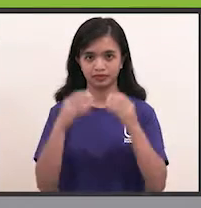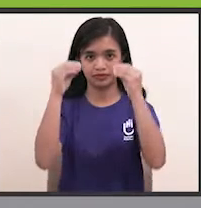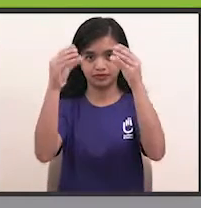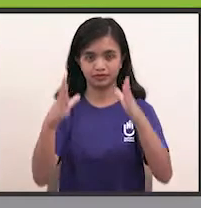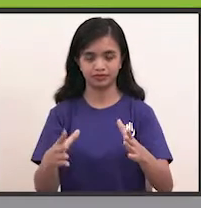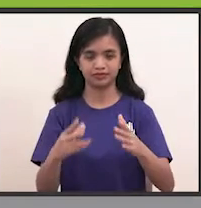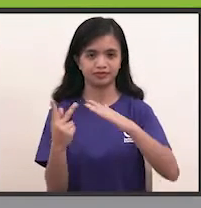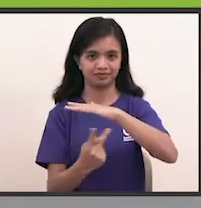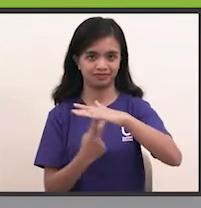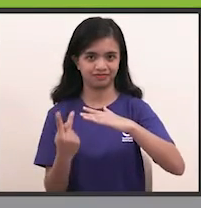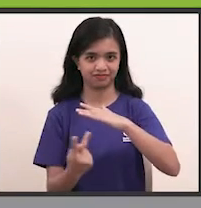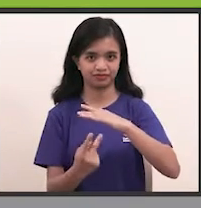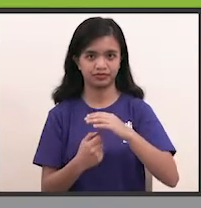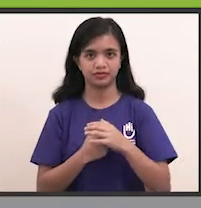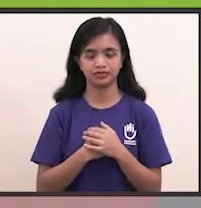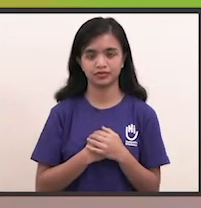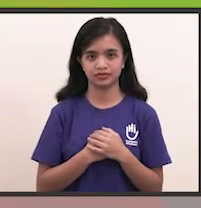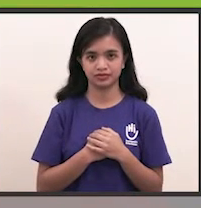daycare workers,